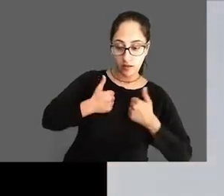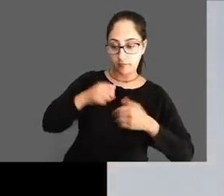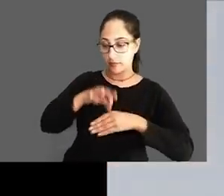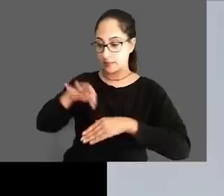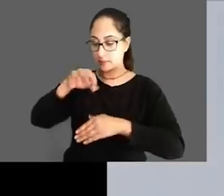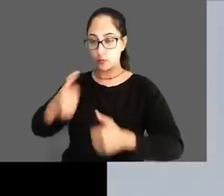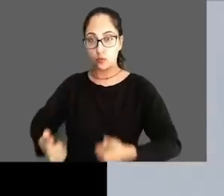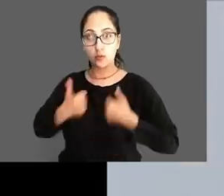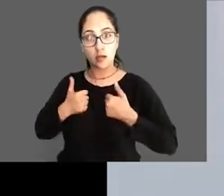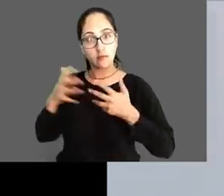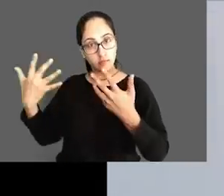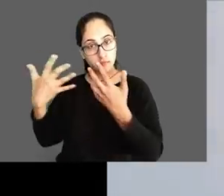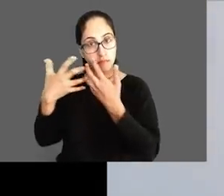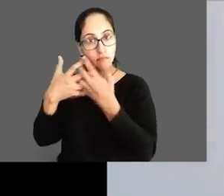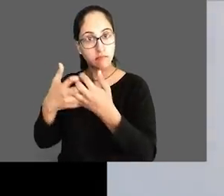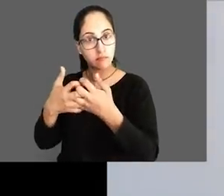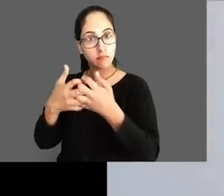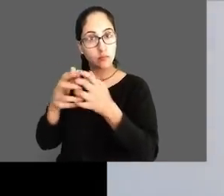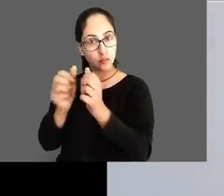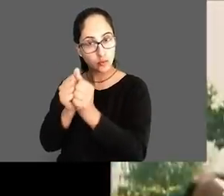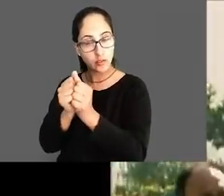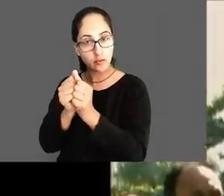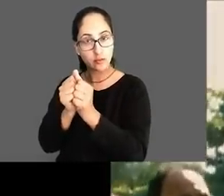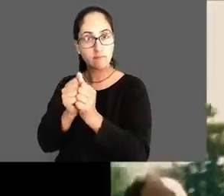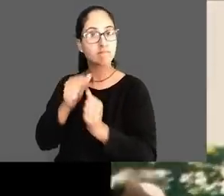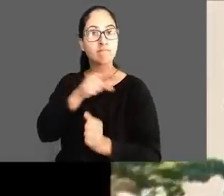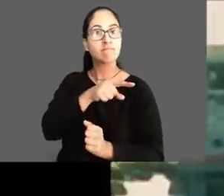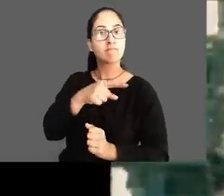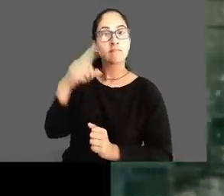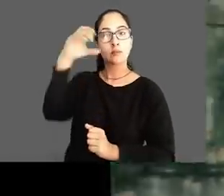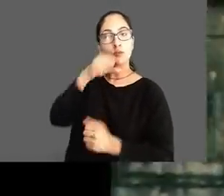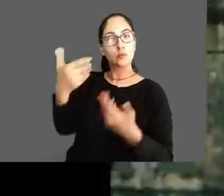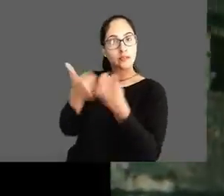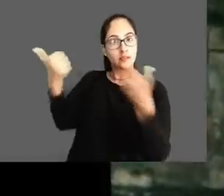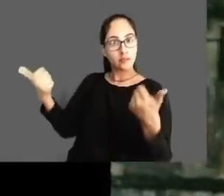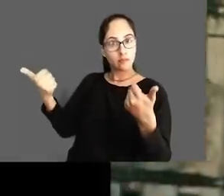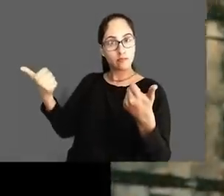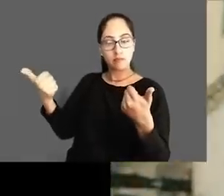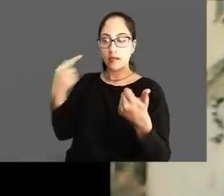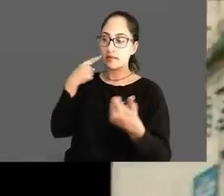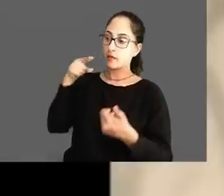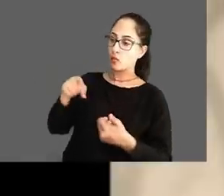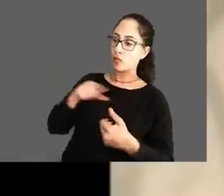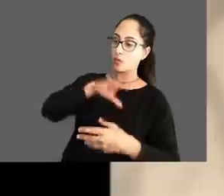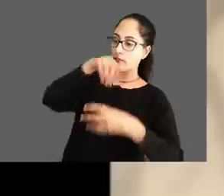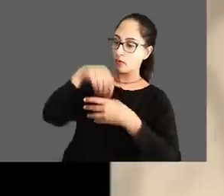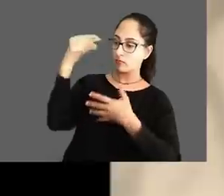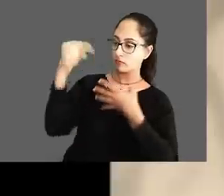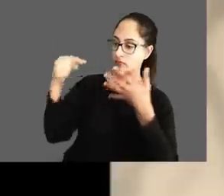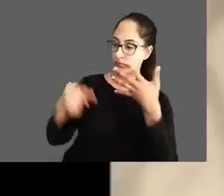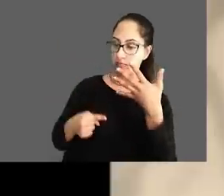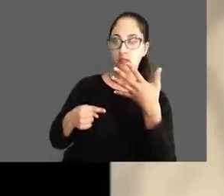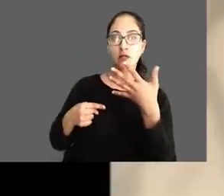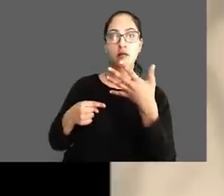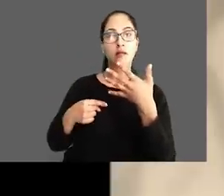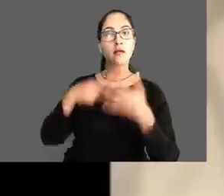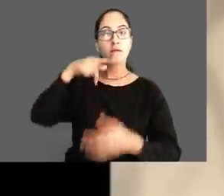religious. They often describe it either as philanthropy or entrepreneurship.